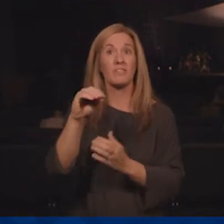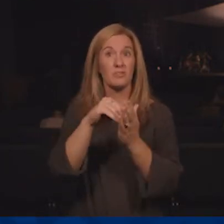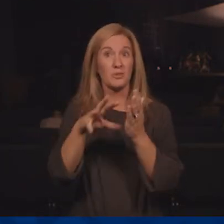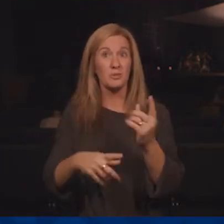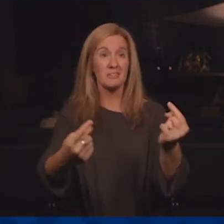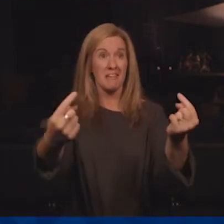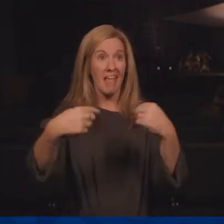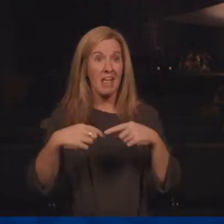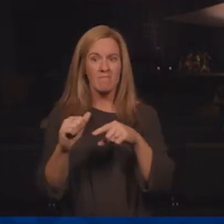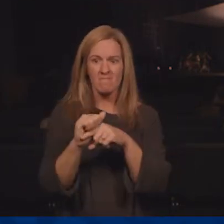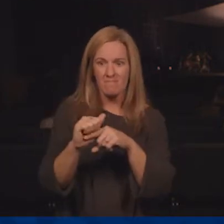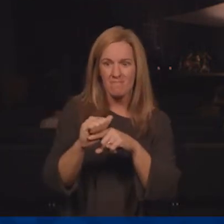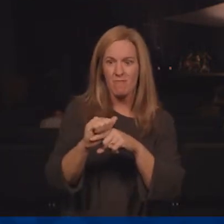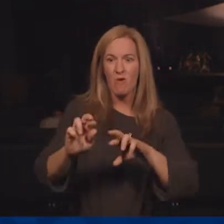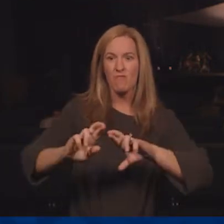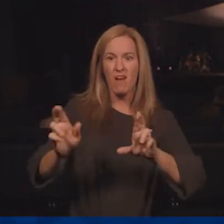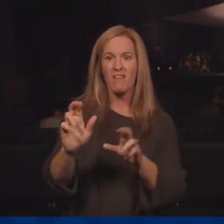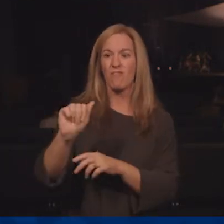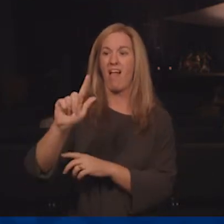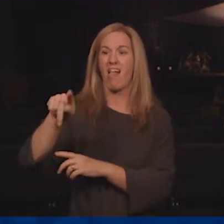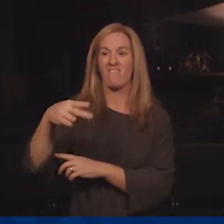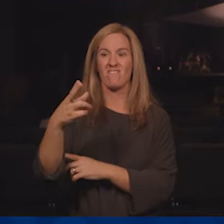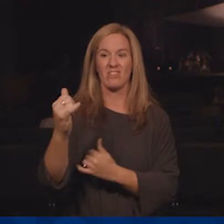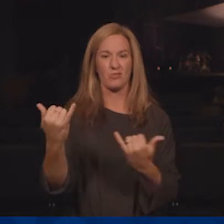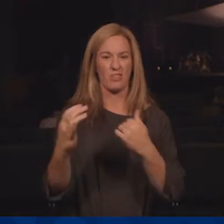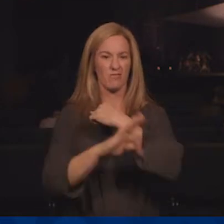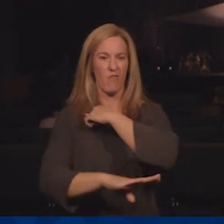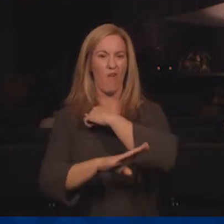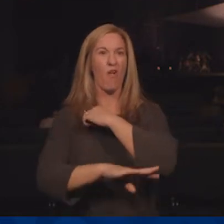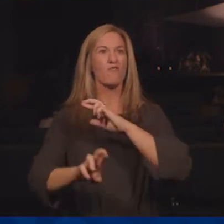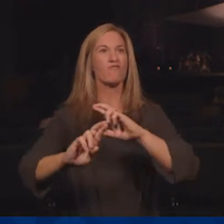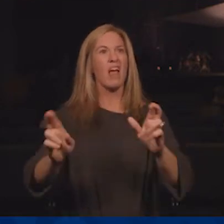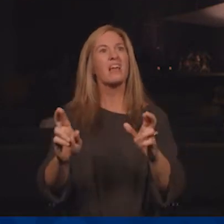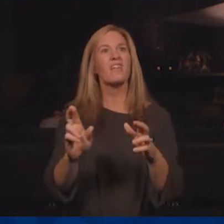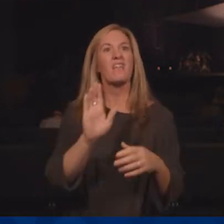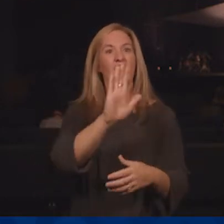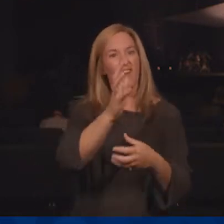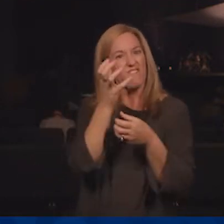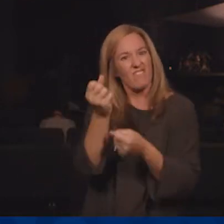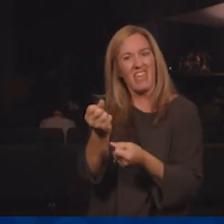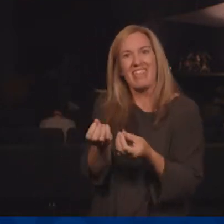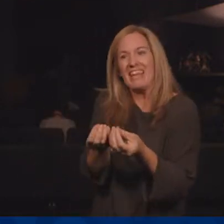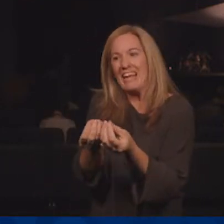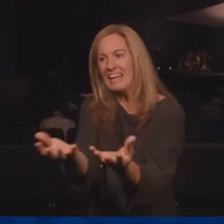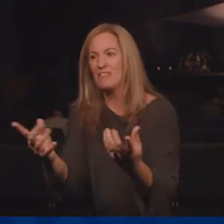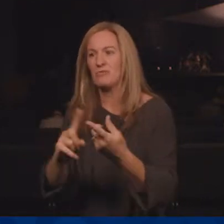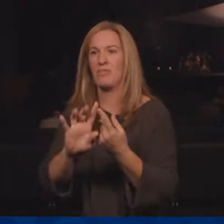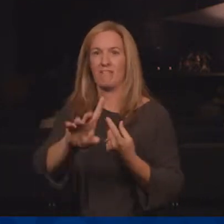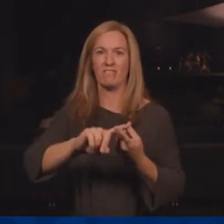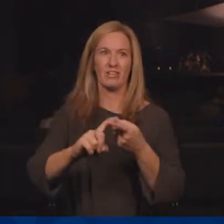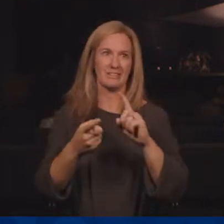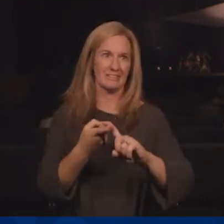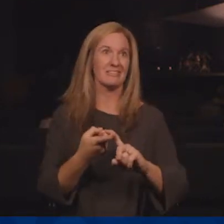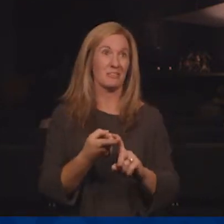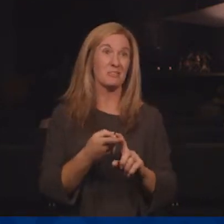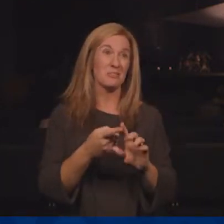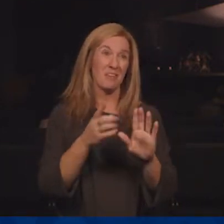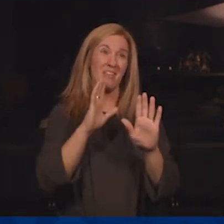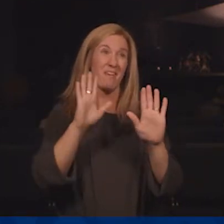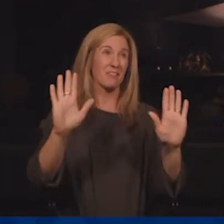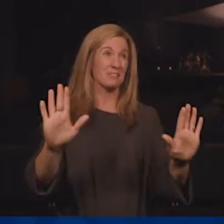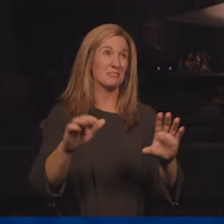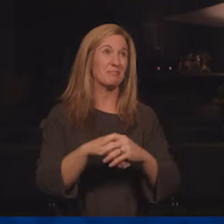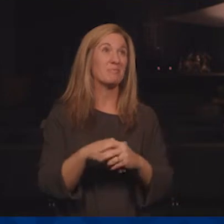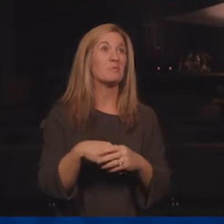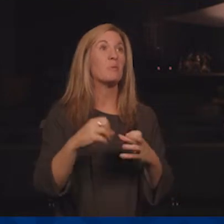so that they can give away their faith to their friends this fall. How exciting is that? And I tell you all this to remind you that what